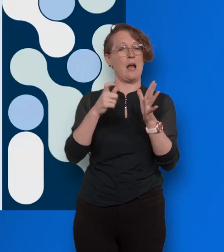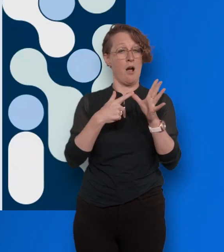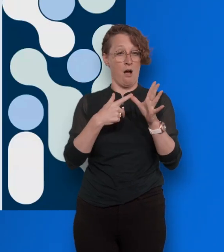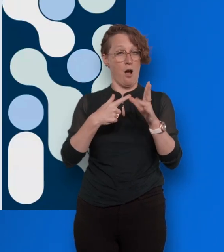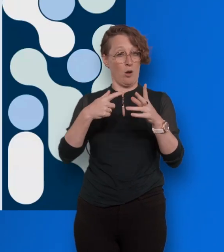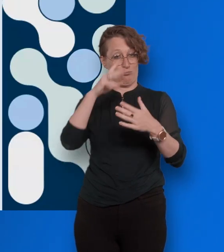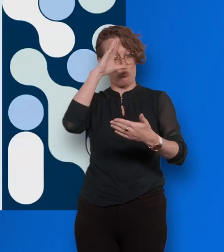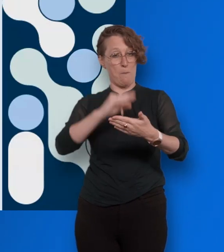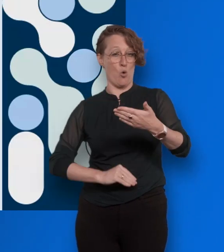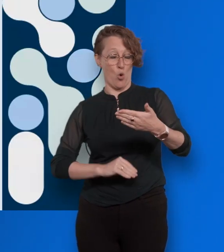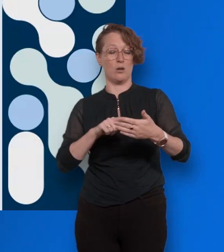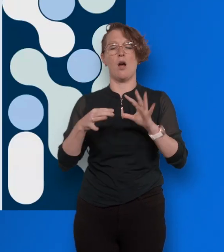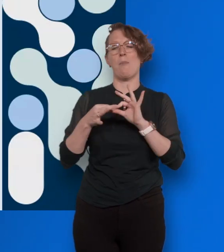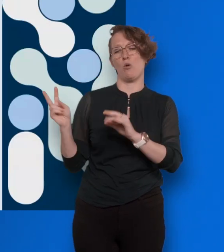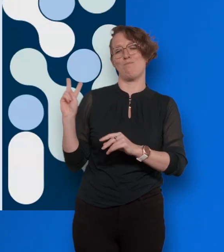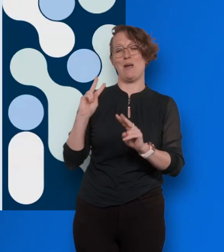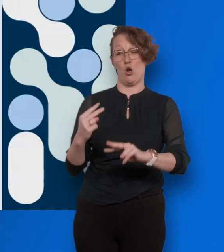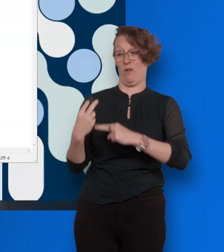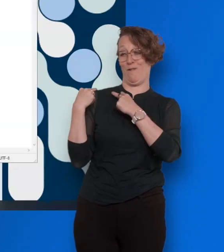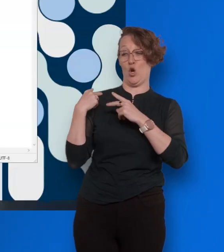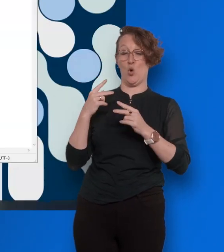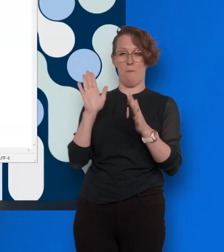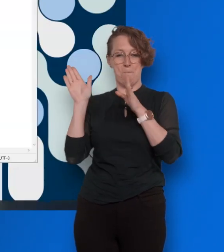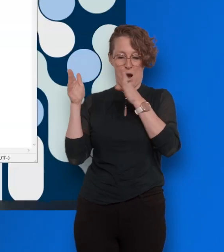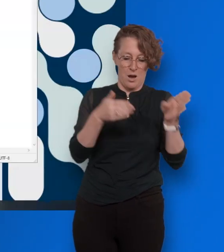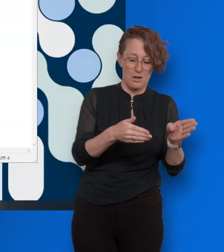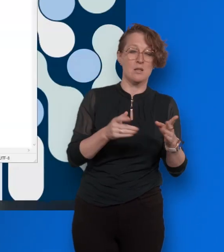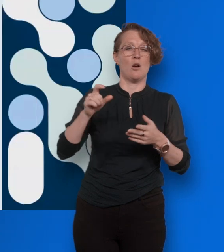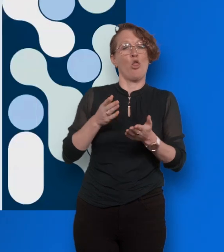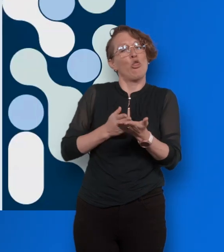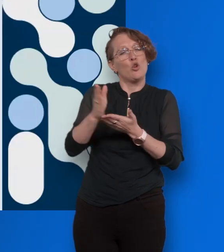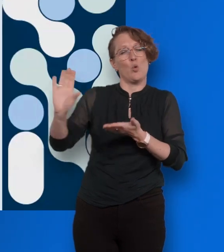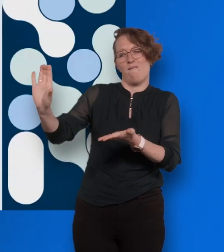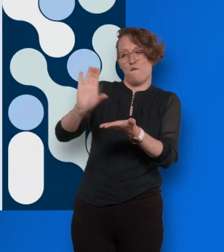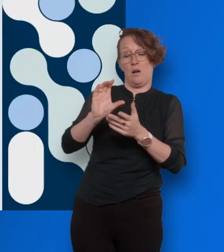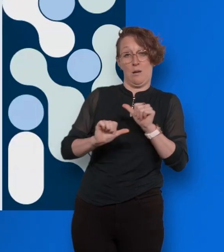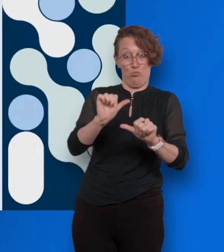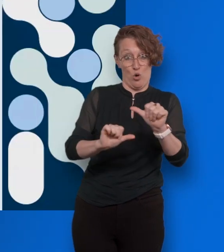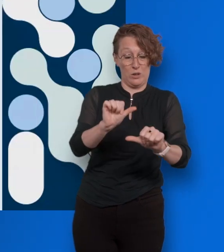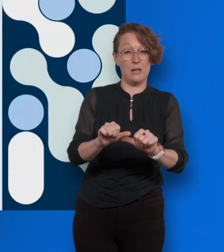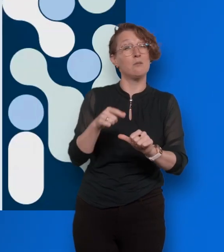on peer review bias in the funding process. If you attended